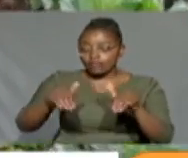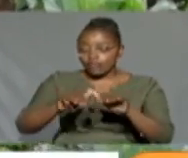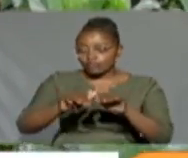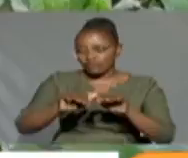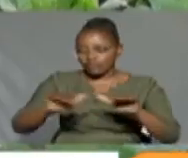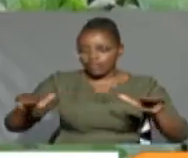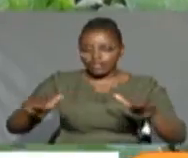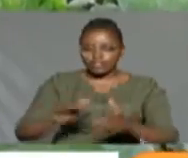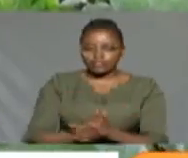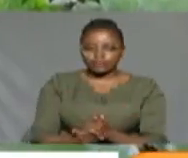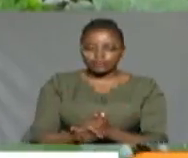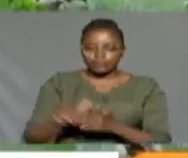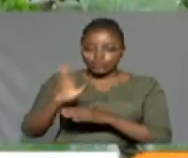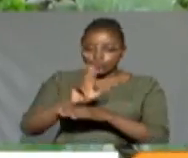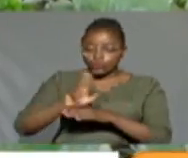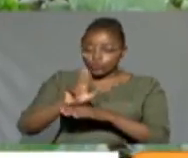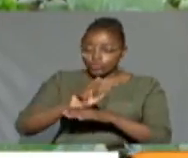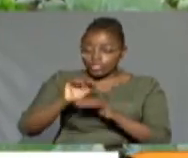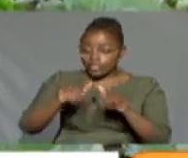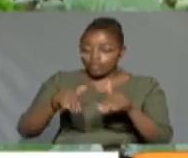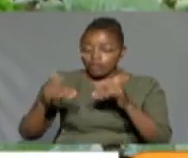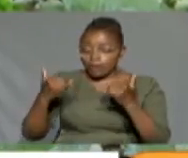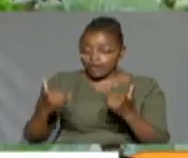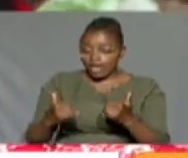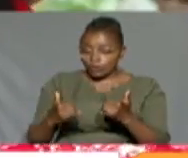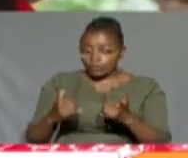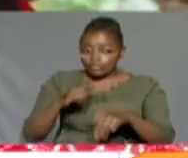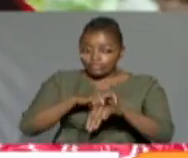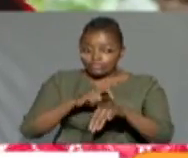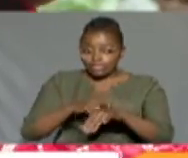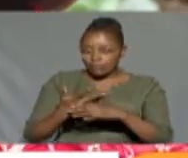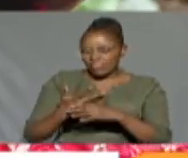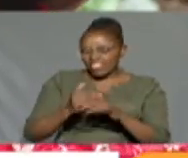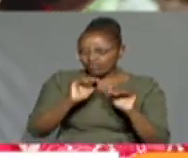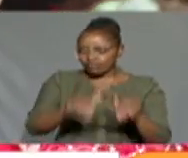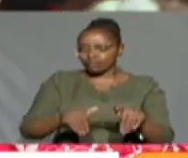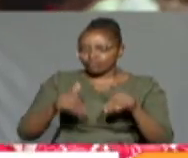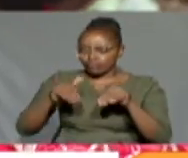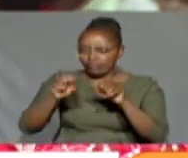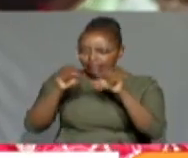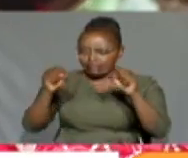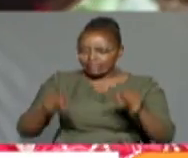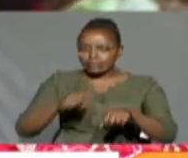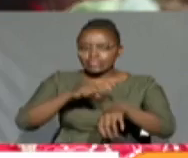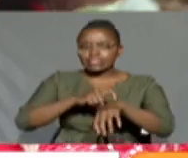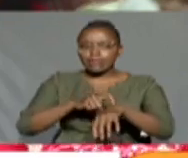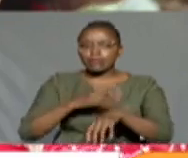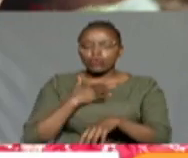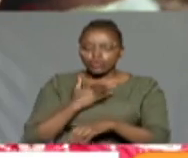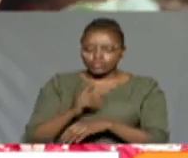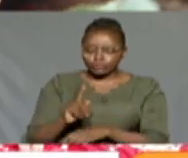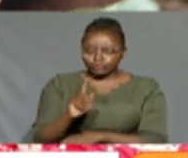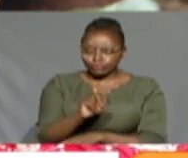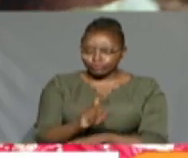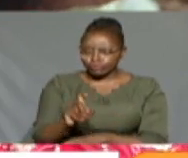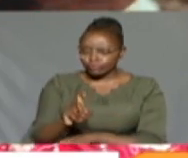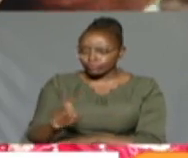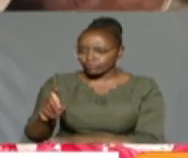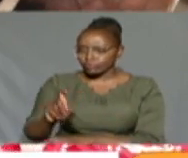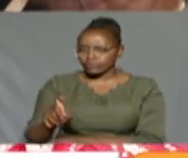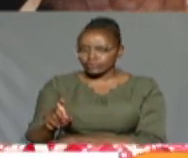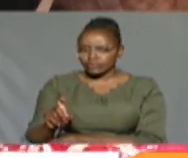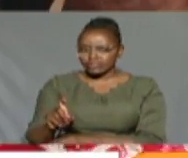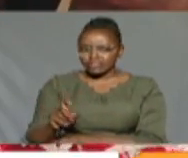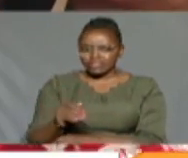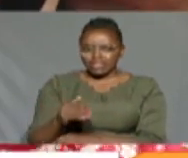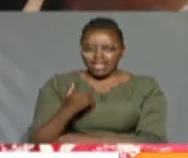using the furrow. Now, after the furrow system, we see the time we want to spray everywhere, we